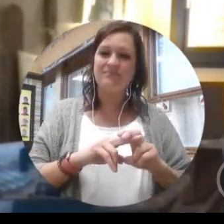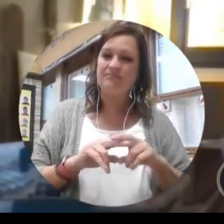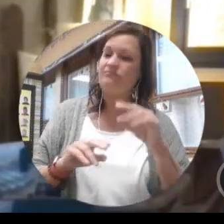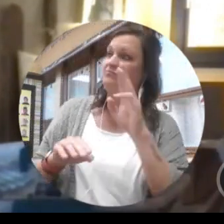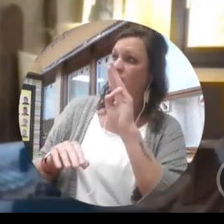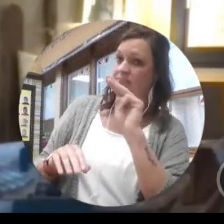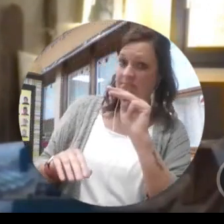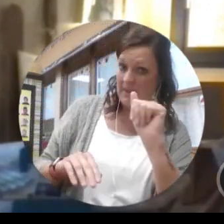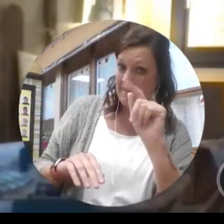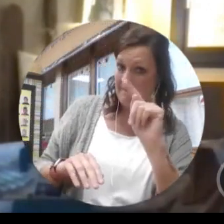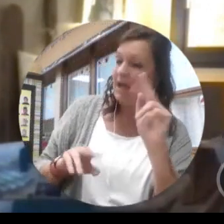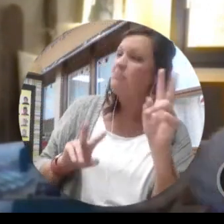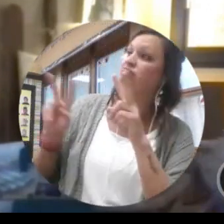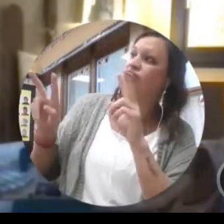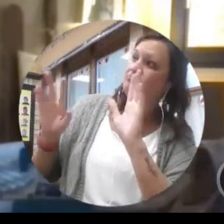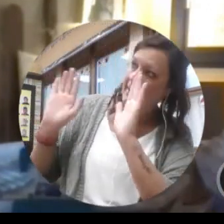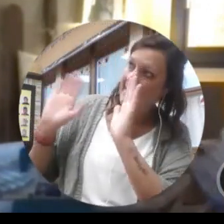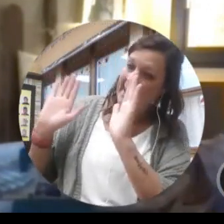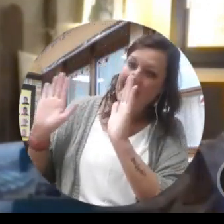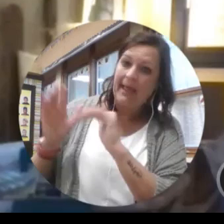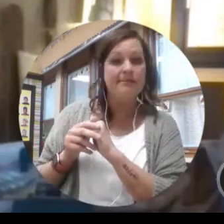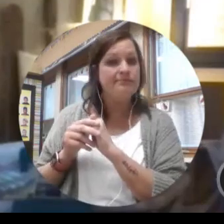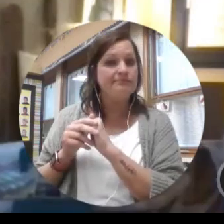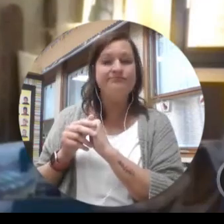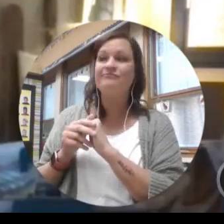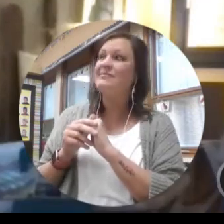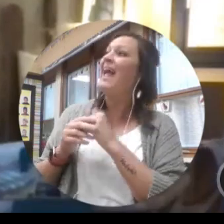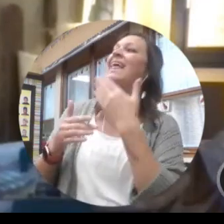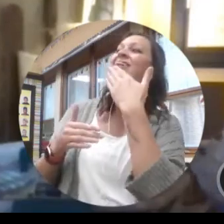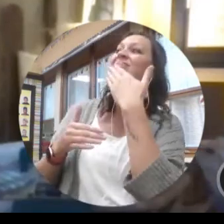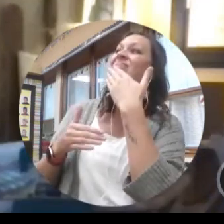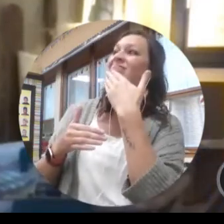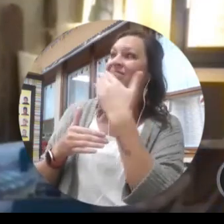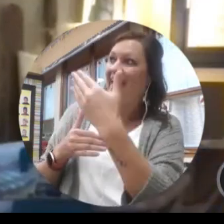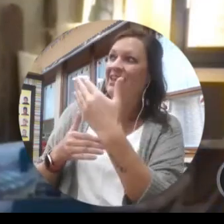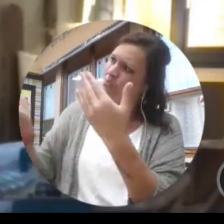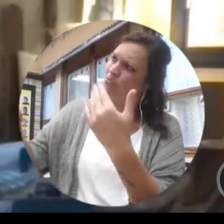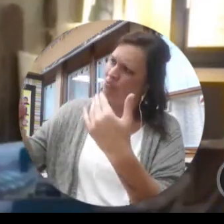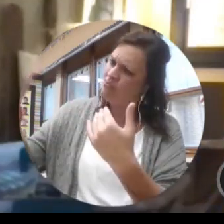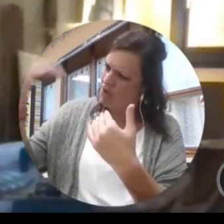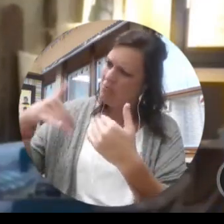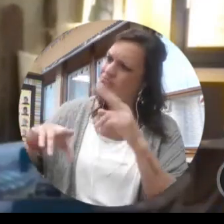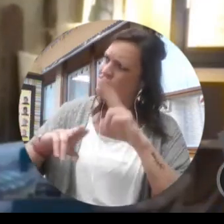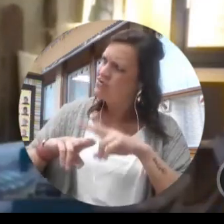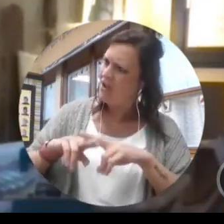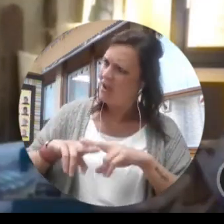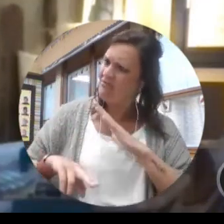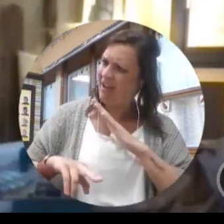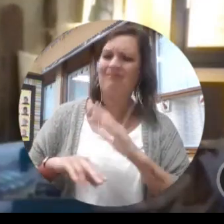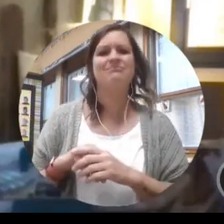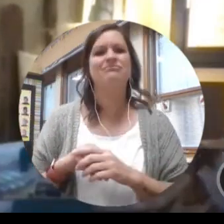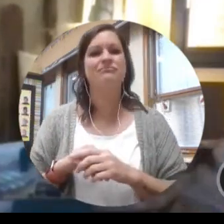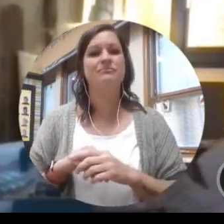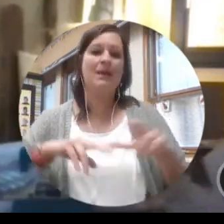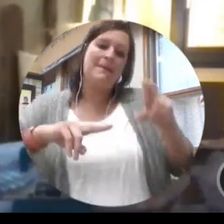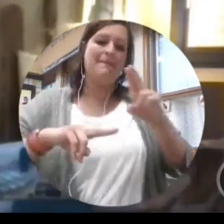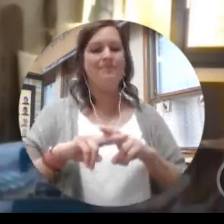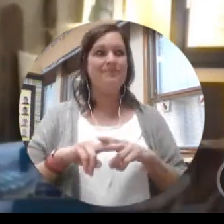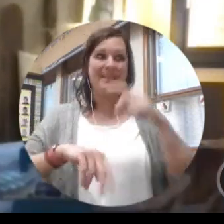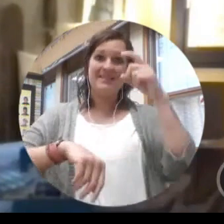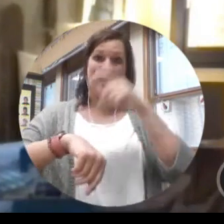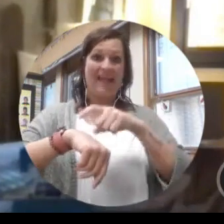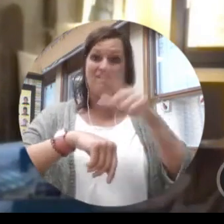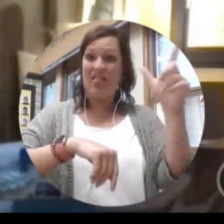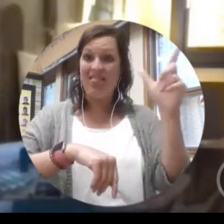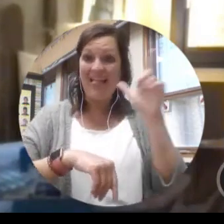taken. Hey, he replied, thanks for the pencil. I smiled. No problem. Time for lunch, I heard behind